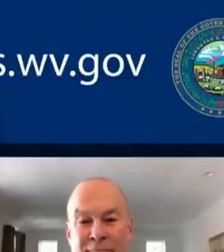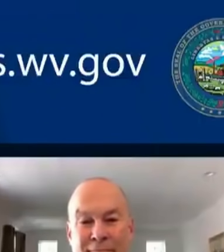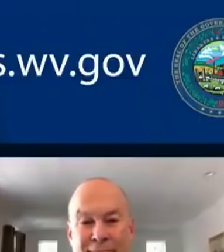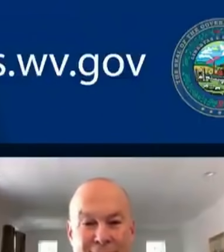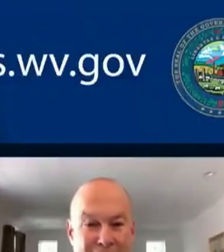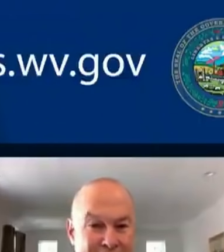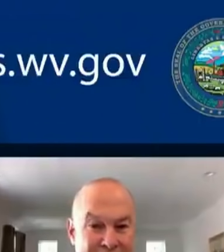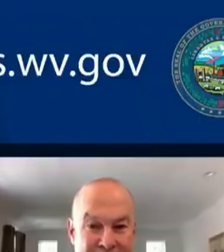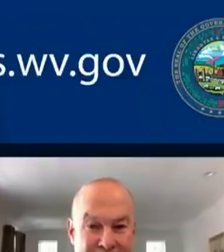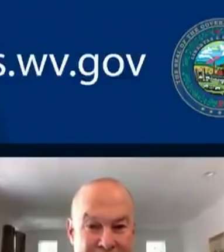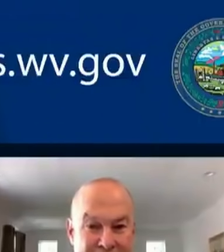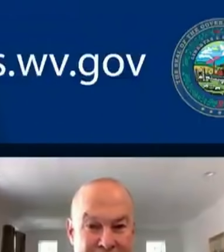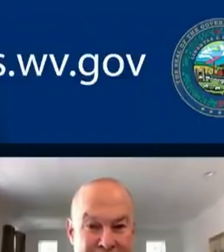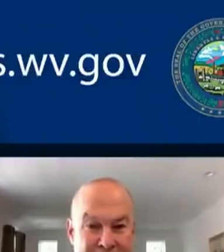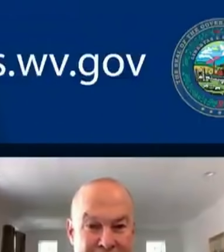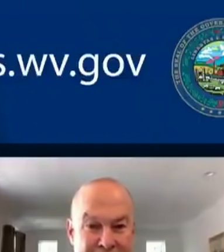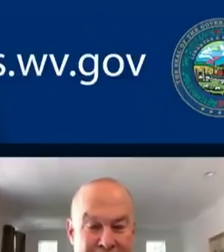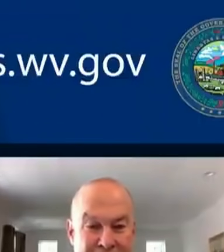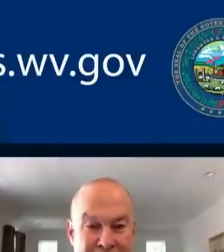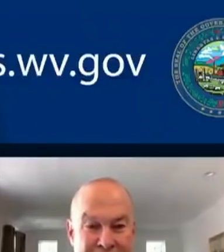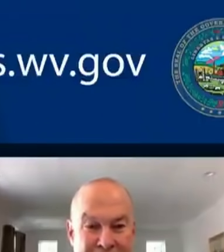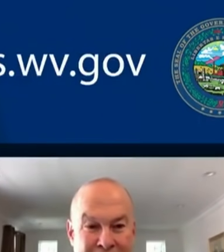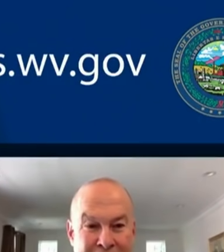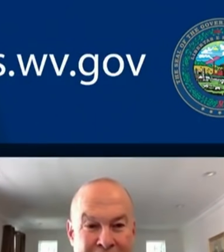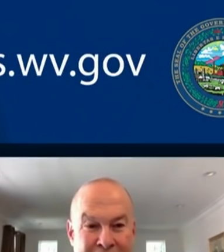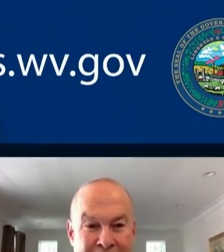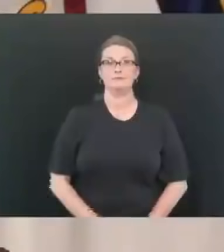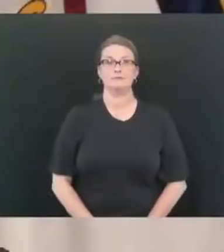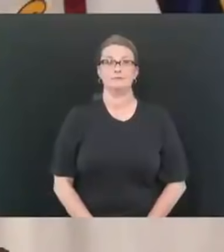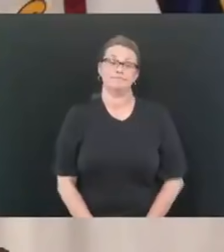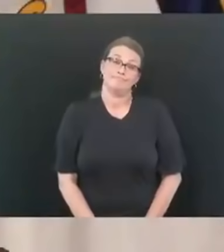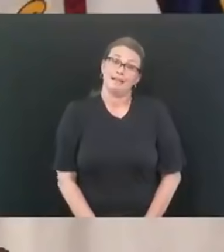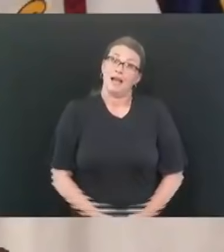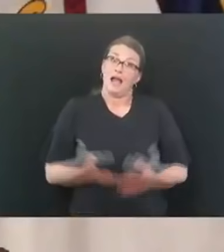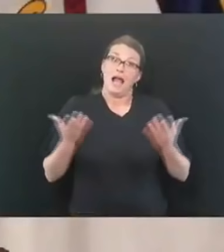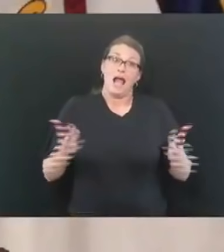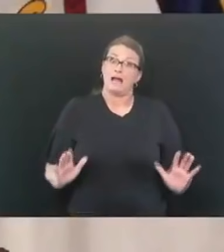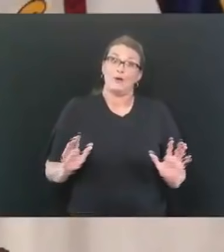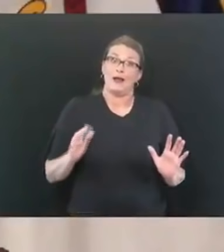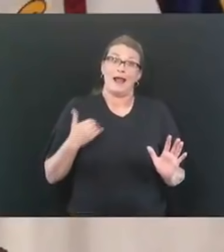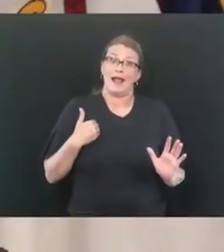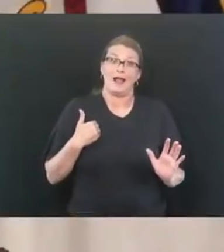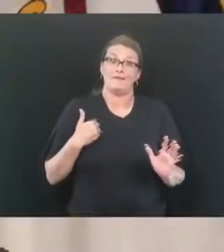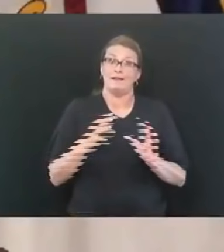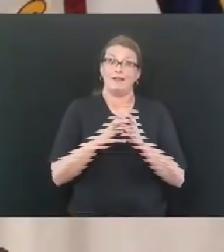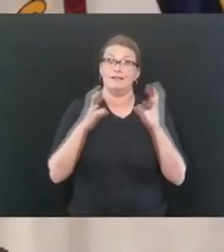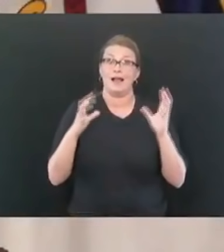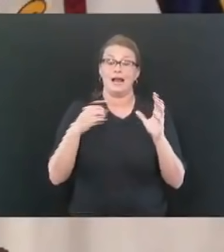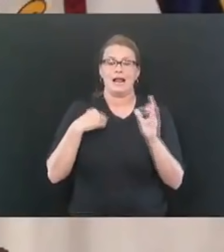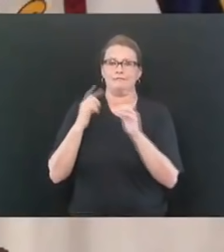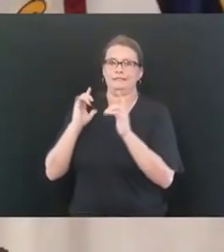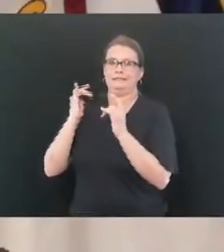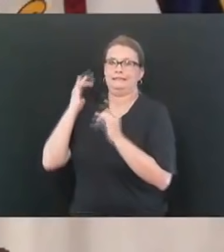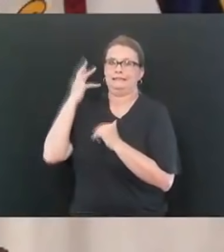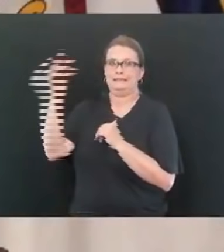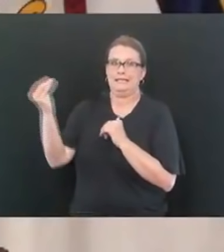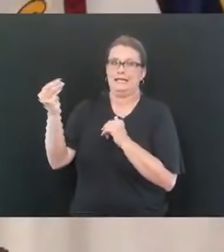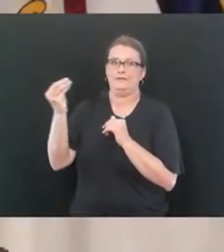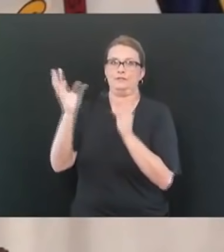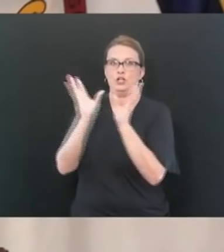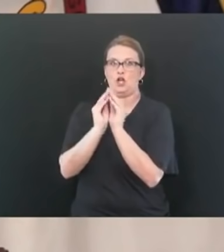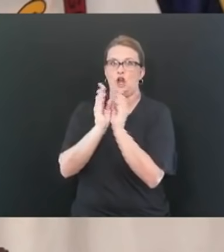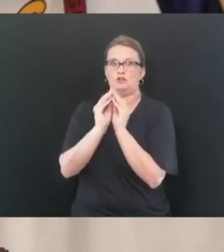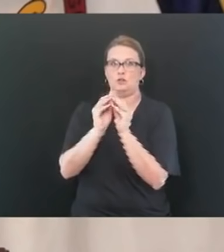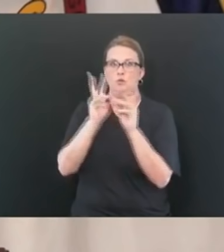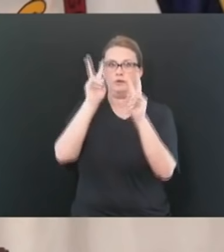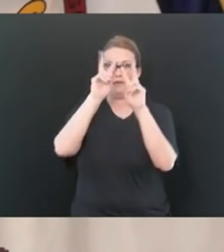All right, Governor, I'll turn it back to you. Well, I don't have too much other than the fact that I've got to run and go to a conference with the